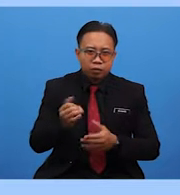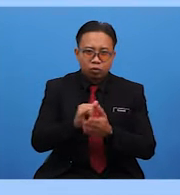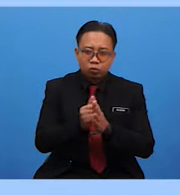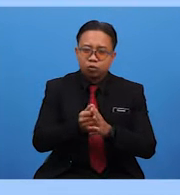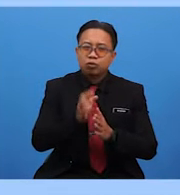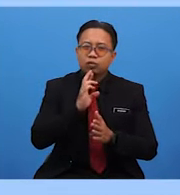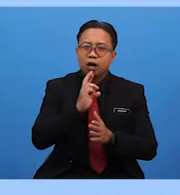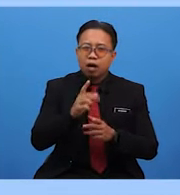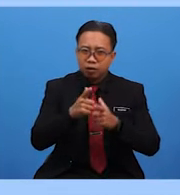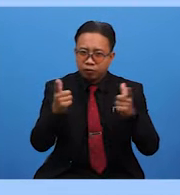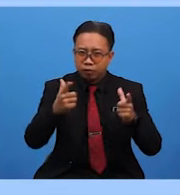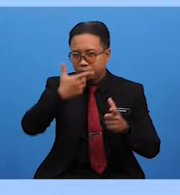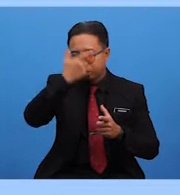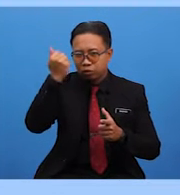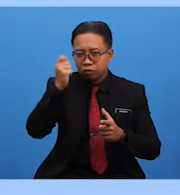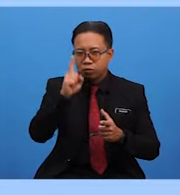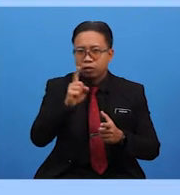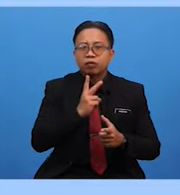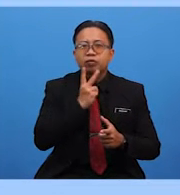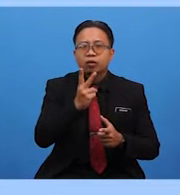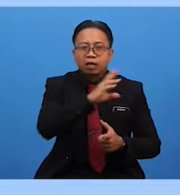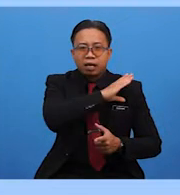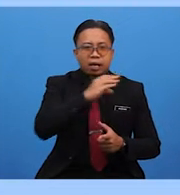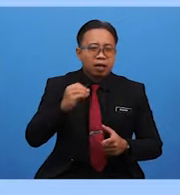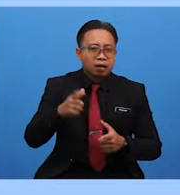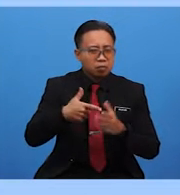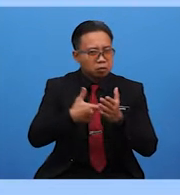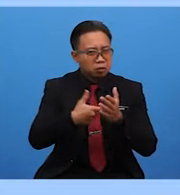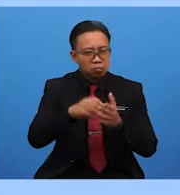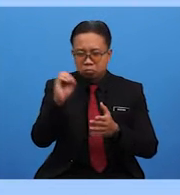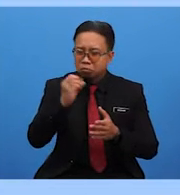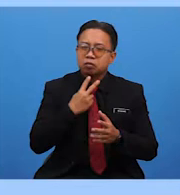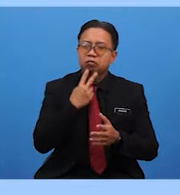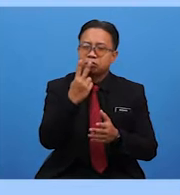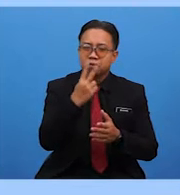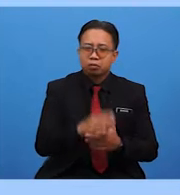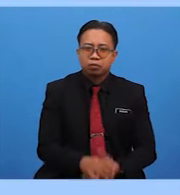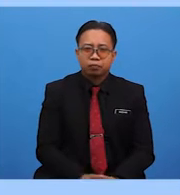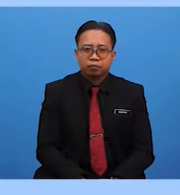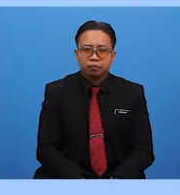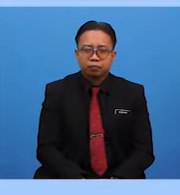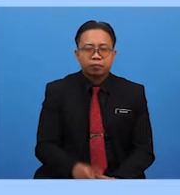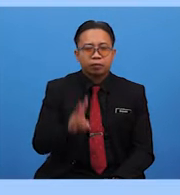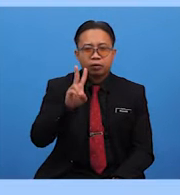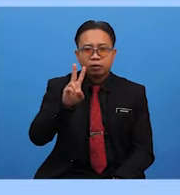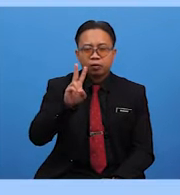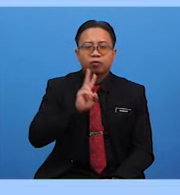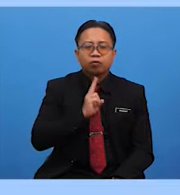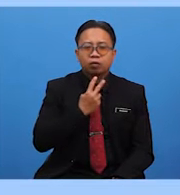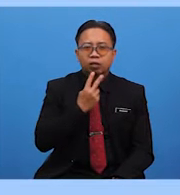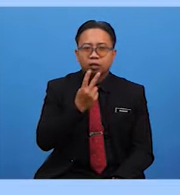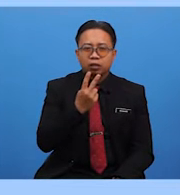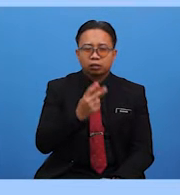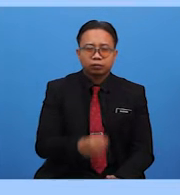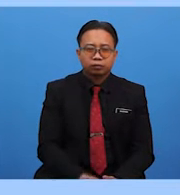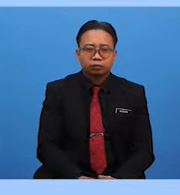different because one is voiced and the other one is unvoiced. When it is voiced, there is vocal cord